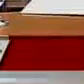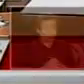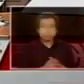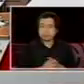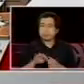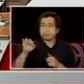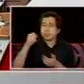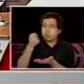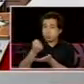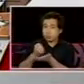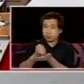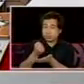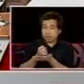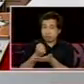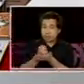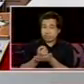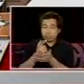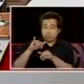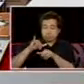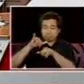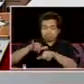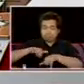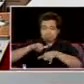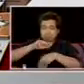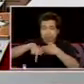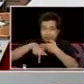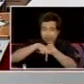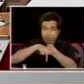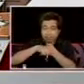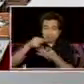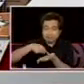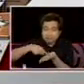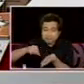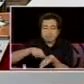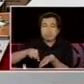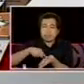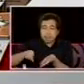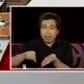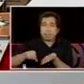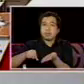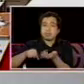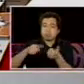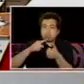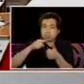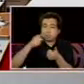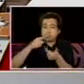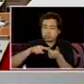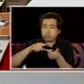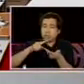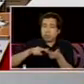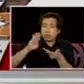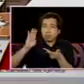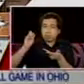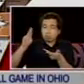650,447.23. Sa salaries po, longevity pay, and salary? Salaries, longevity pay. Longevity pay. Year-end bonus